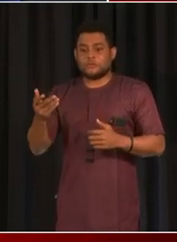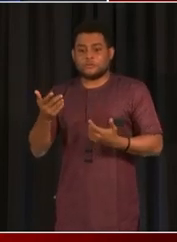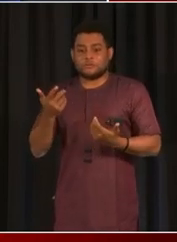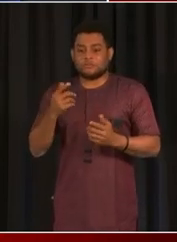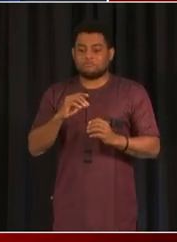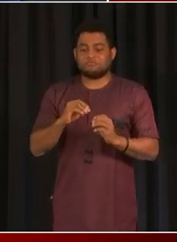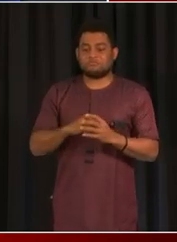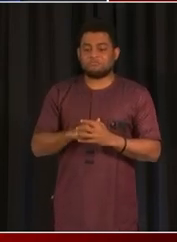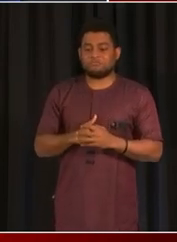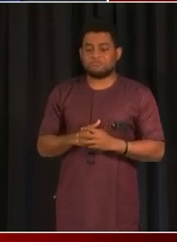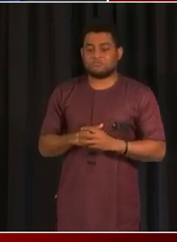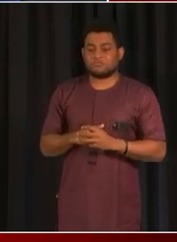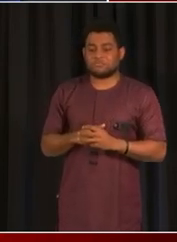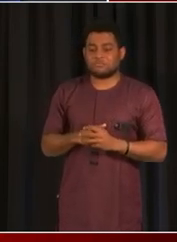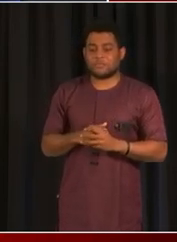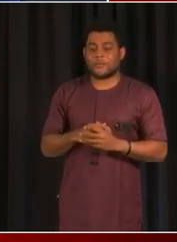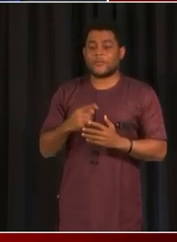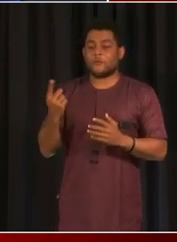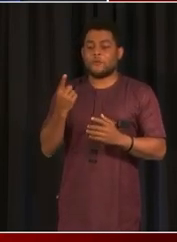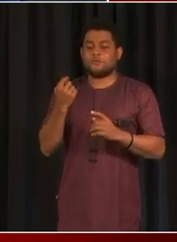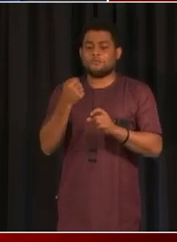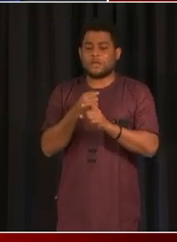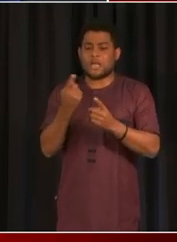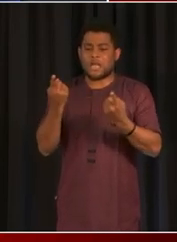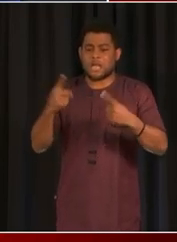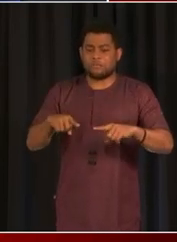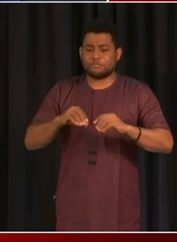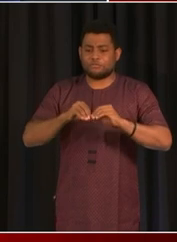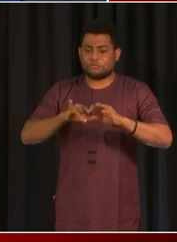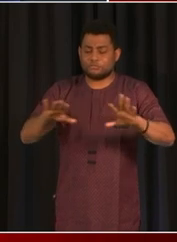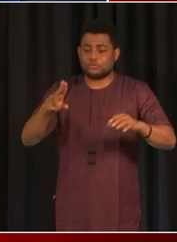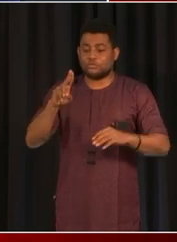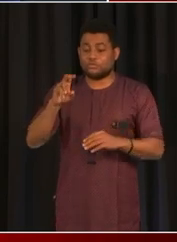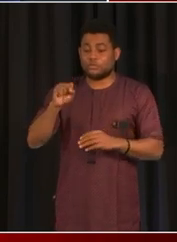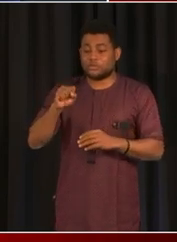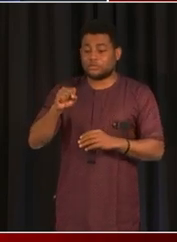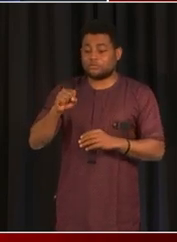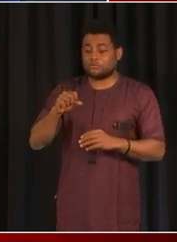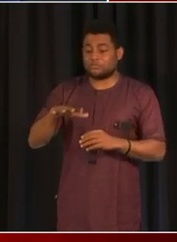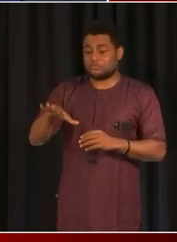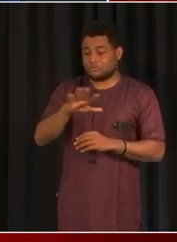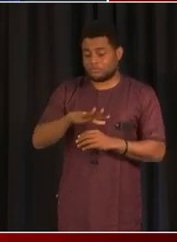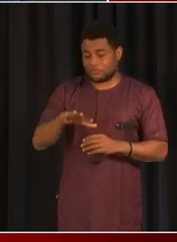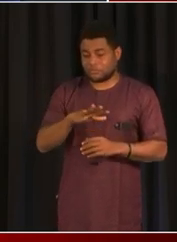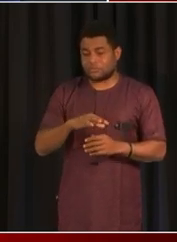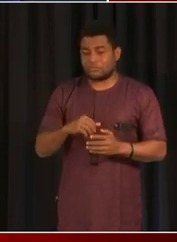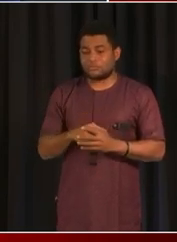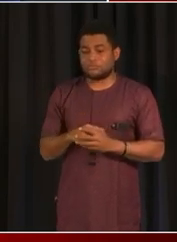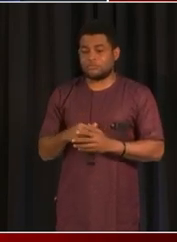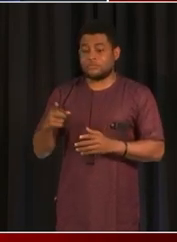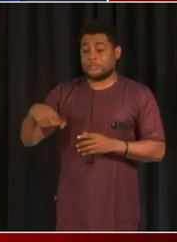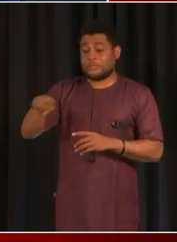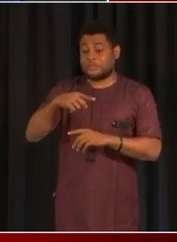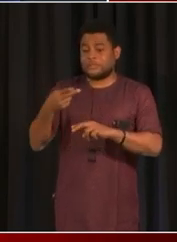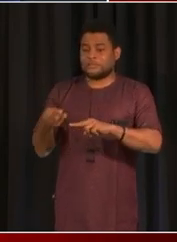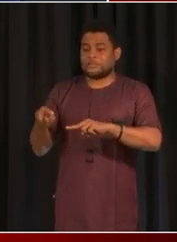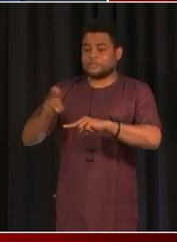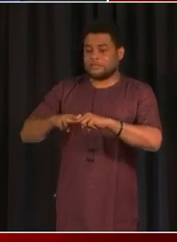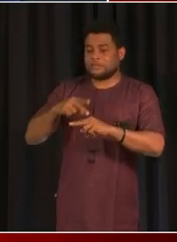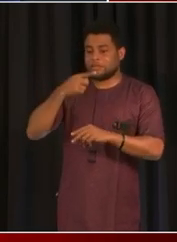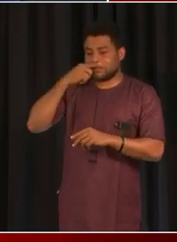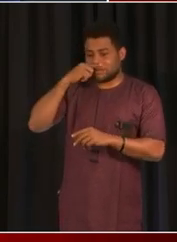necessary. What is happening across the U.S. in addition to COVID is that there's been an increase in children admitted